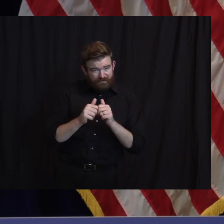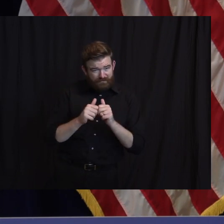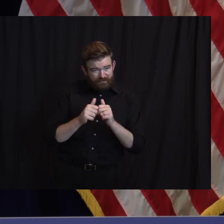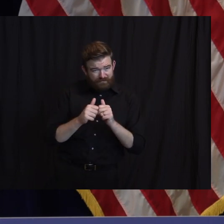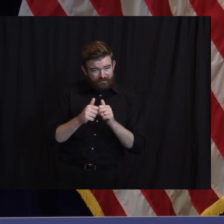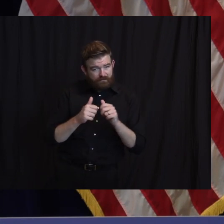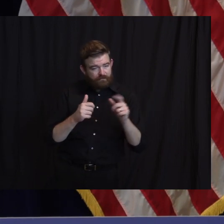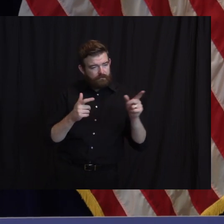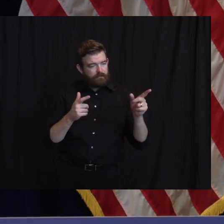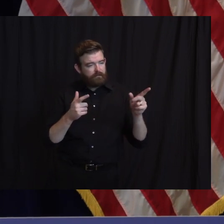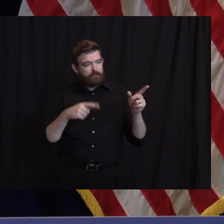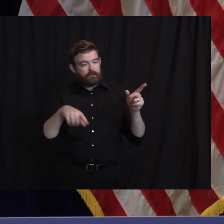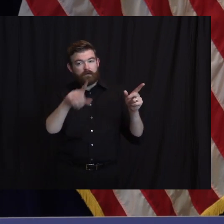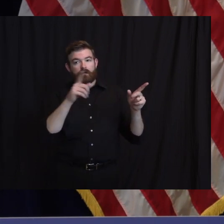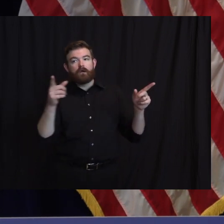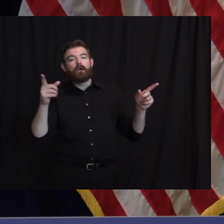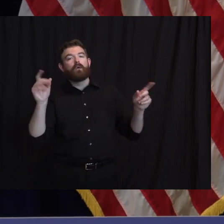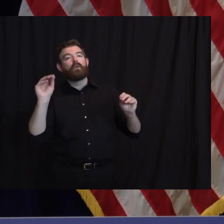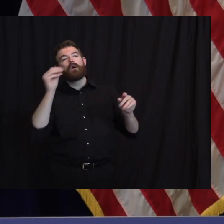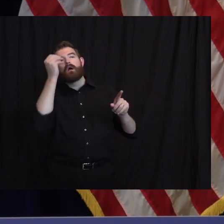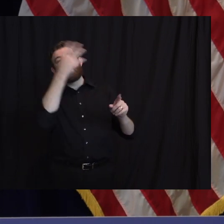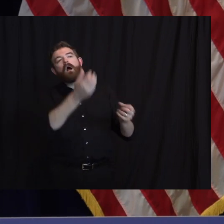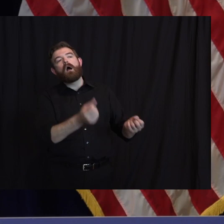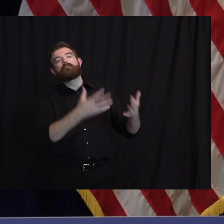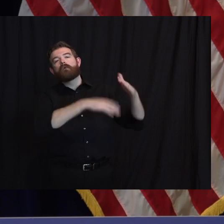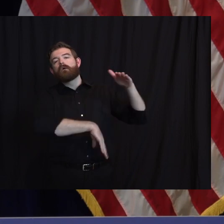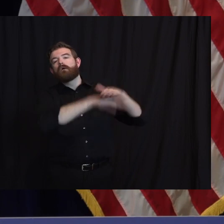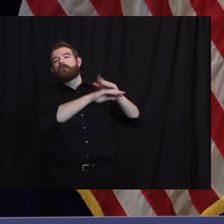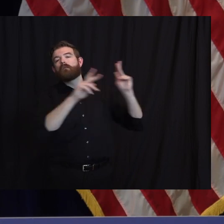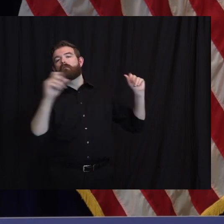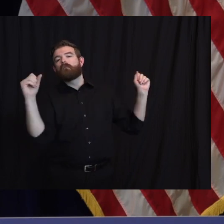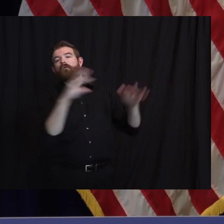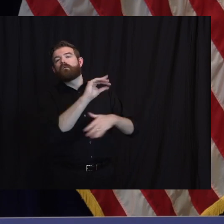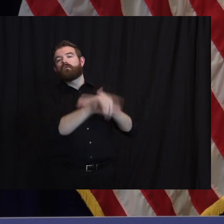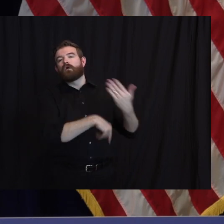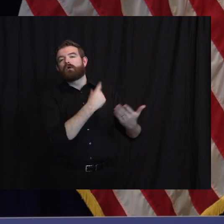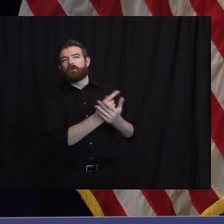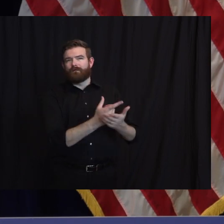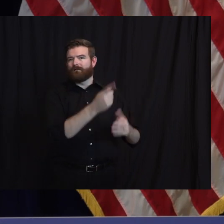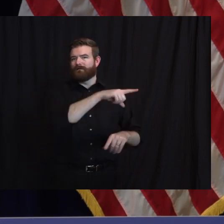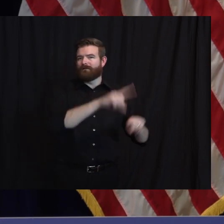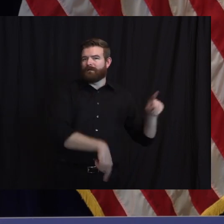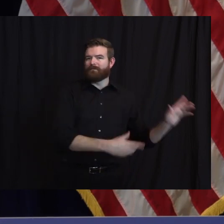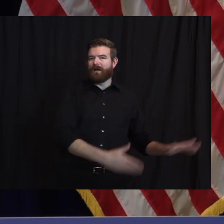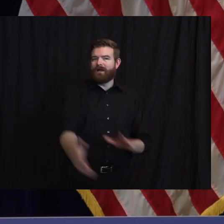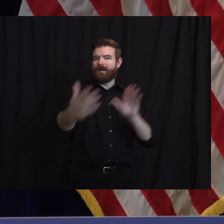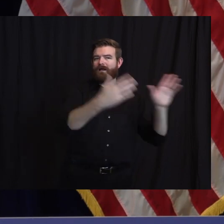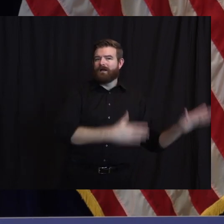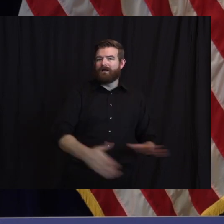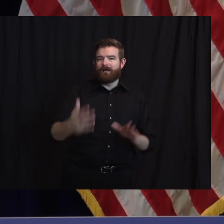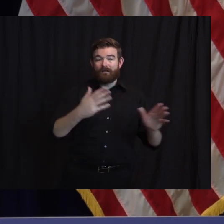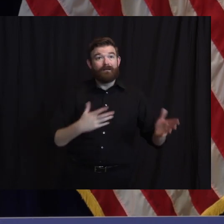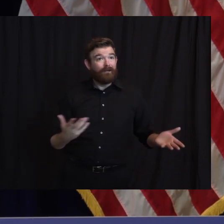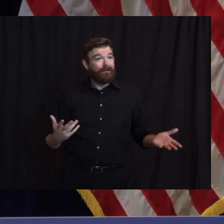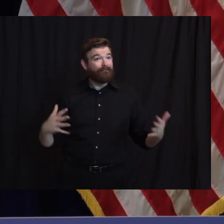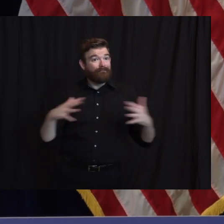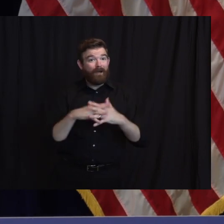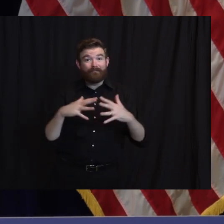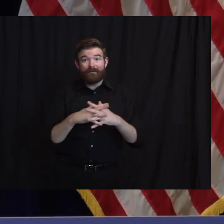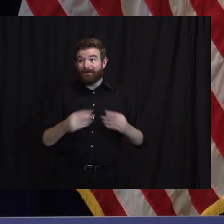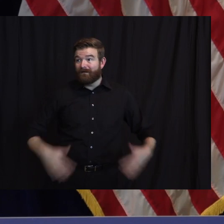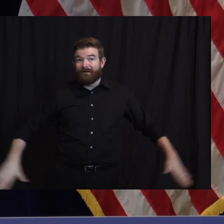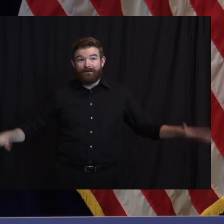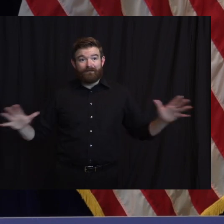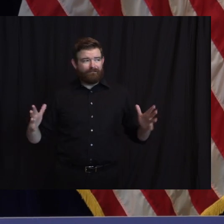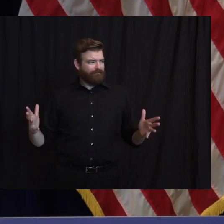question we posed last week, I believe. What's the difference between if you're standing on a football field, having a bunch of people social distance,